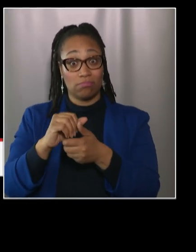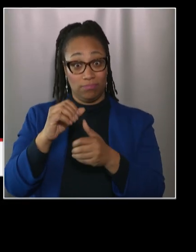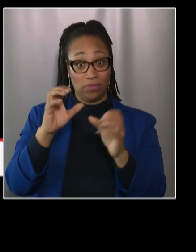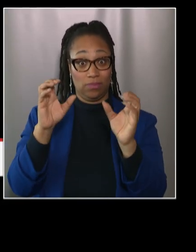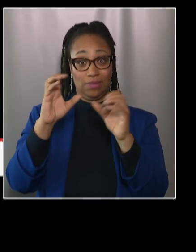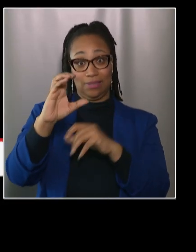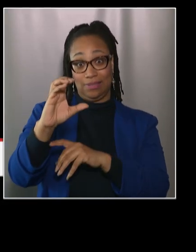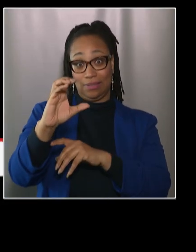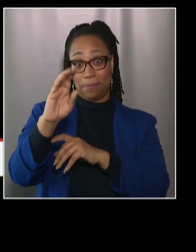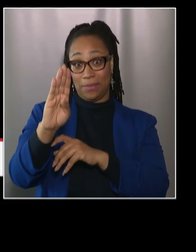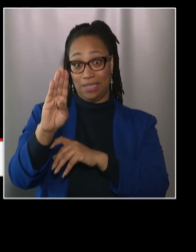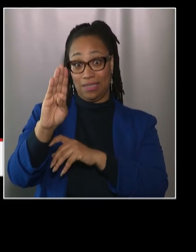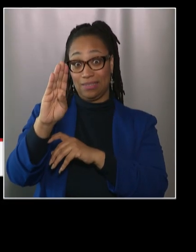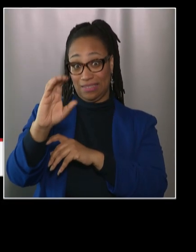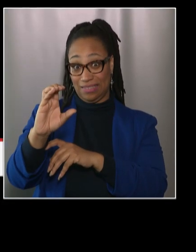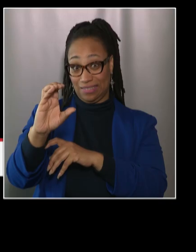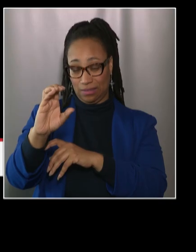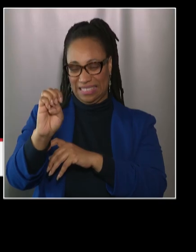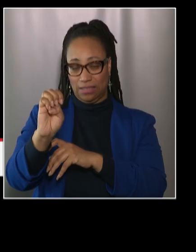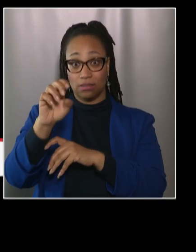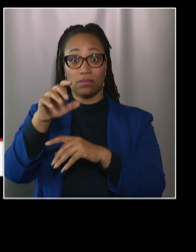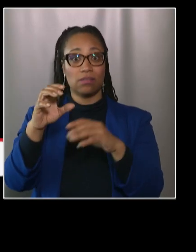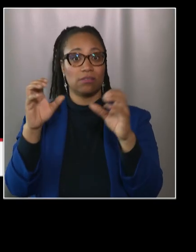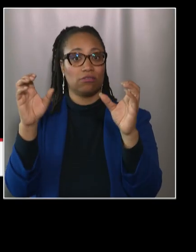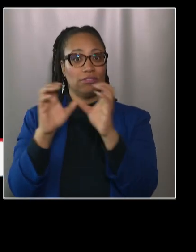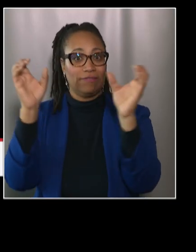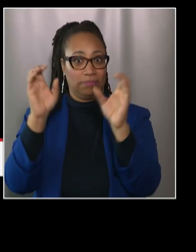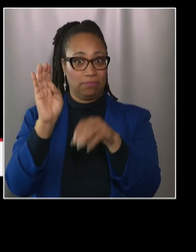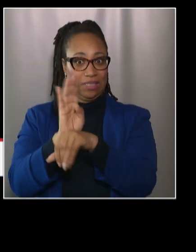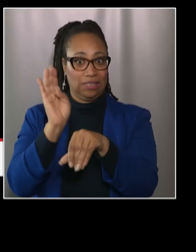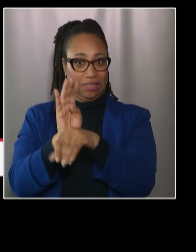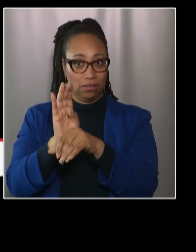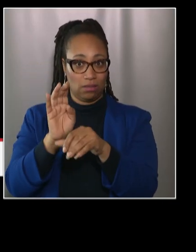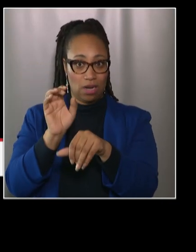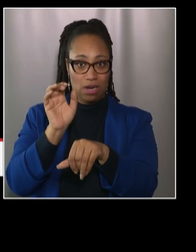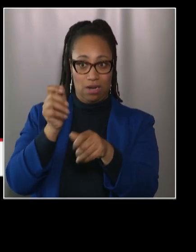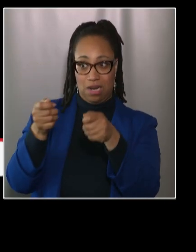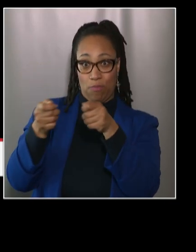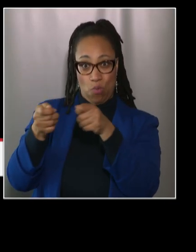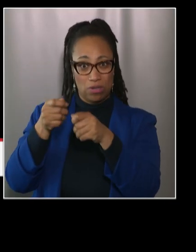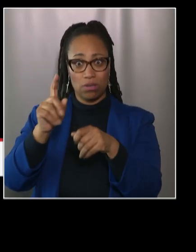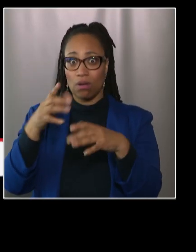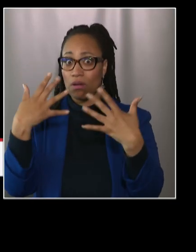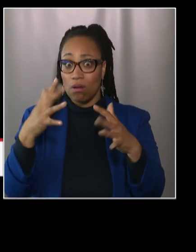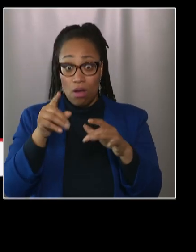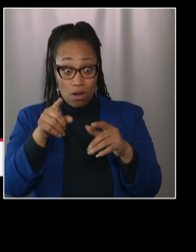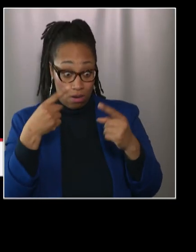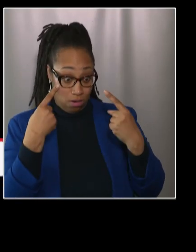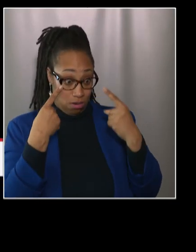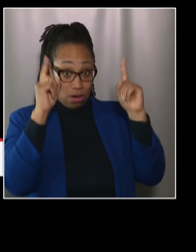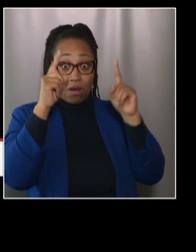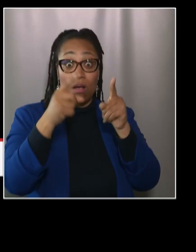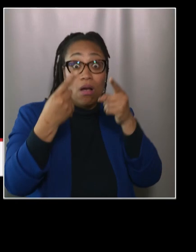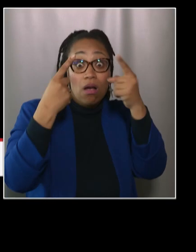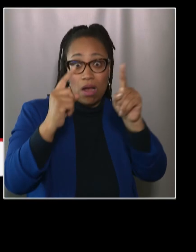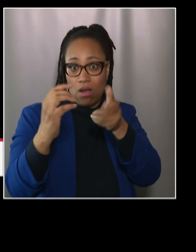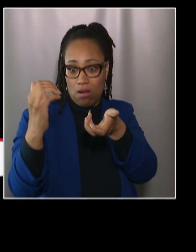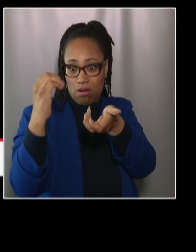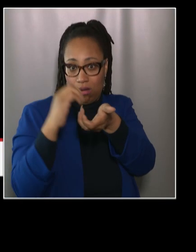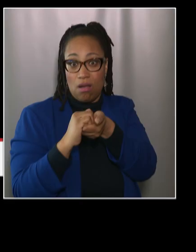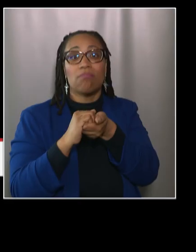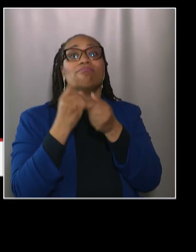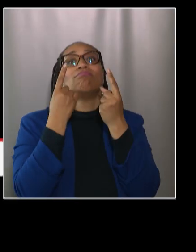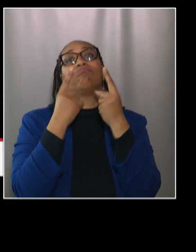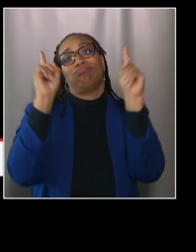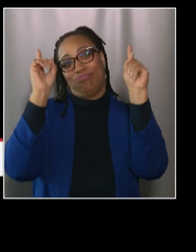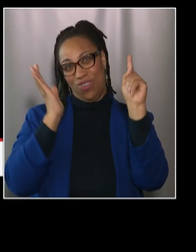and SBE goal. And again, our success is a joint success. So be on the lookout for this and much more. This is just a snapshot. Many, many